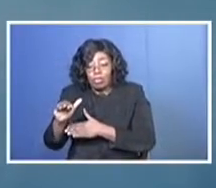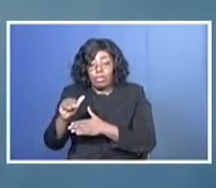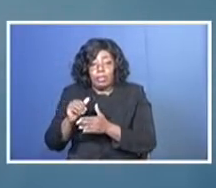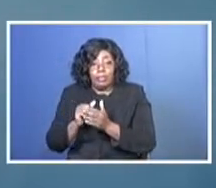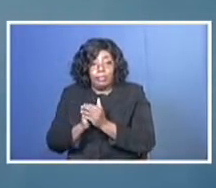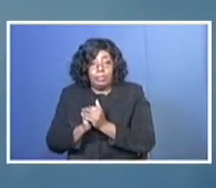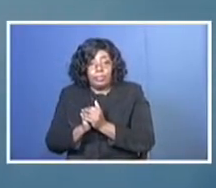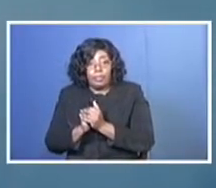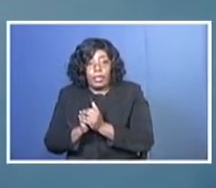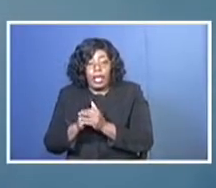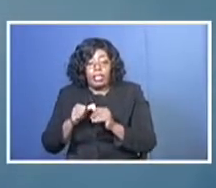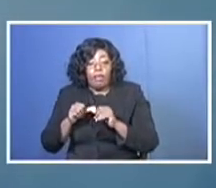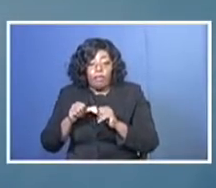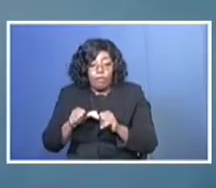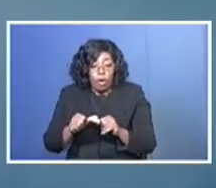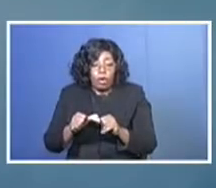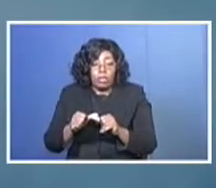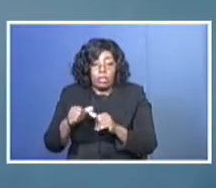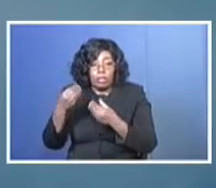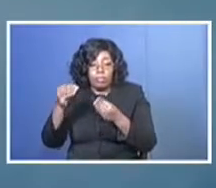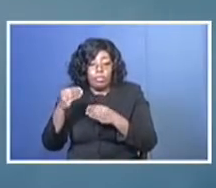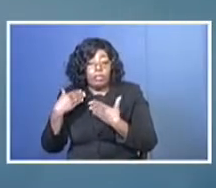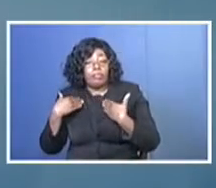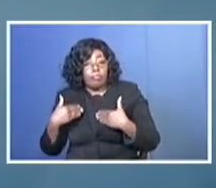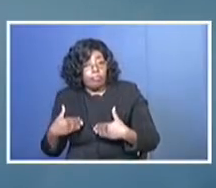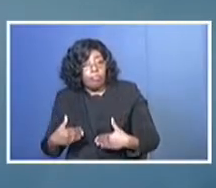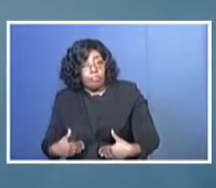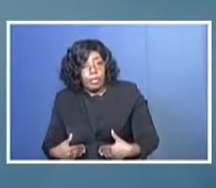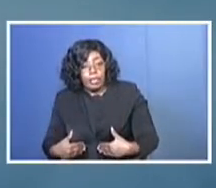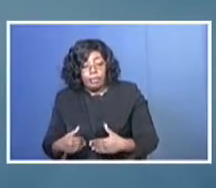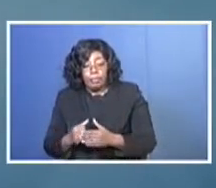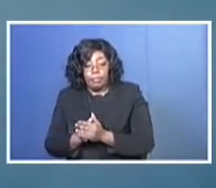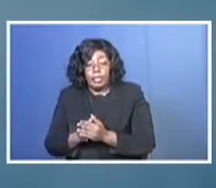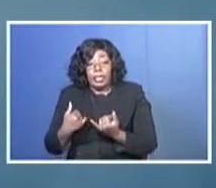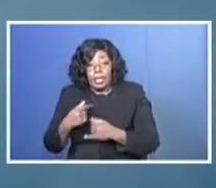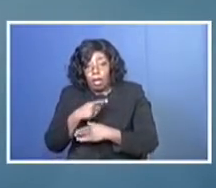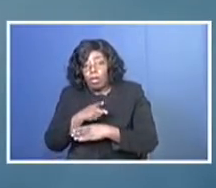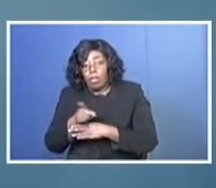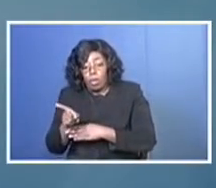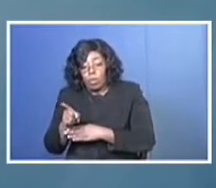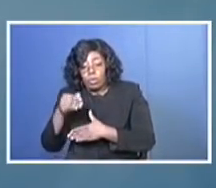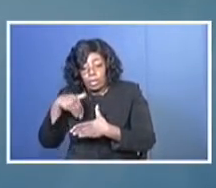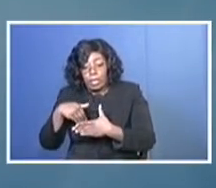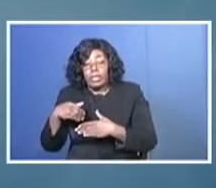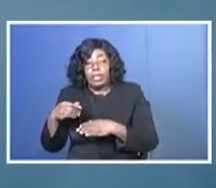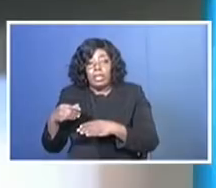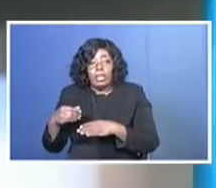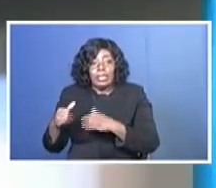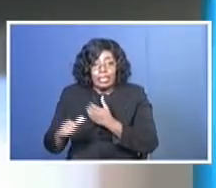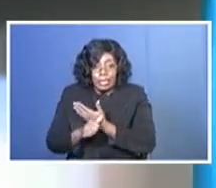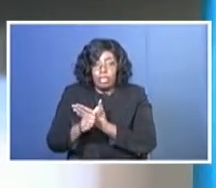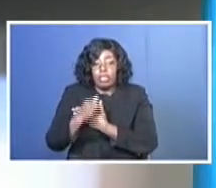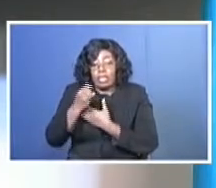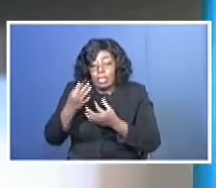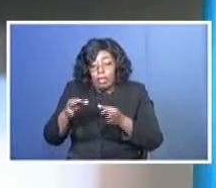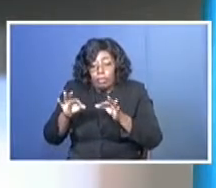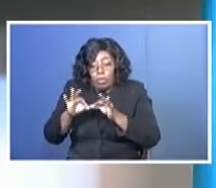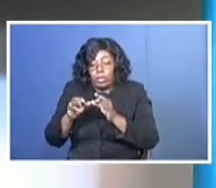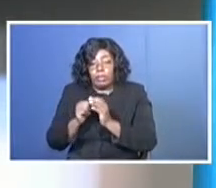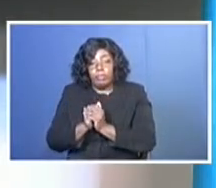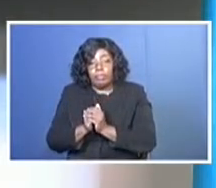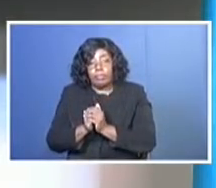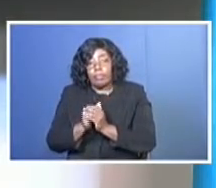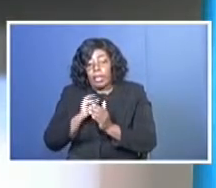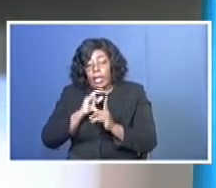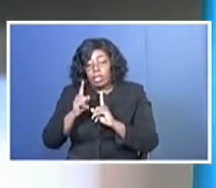and forced prostitution. But in the interim, accommodating those in danger is priority. That is why I spoke about the new